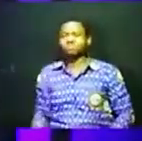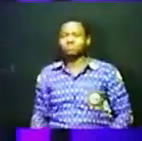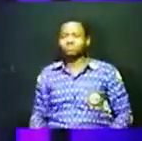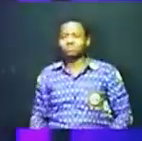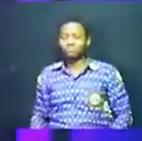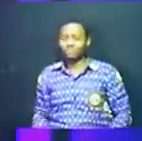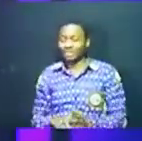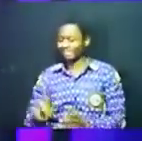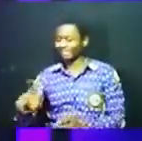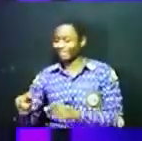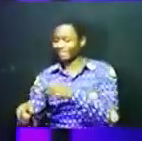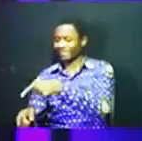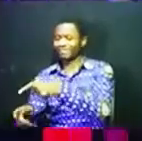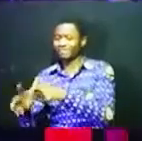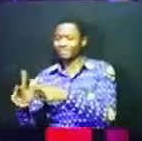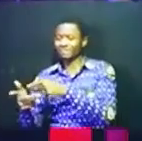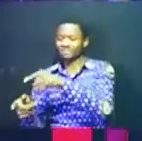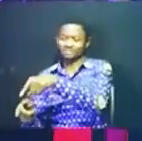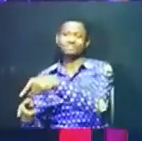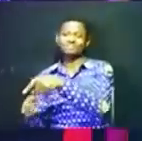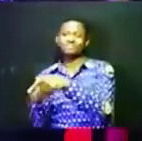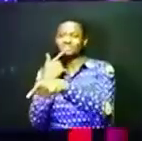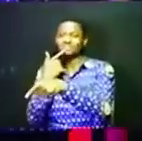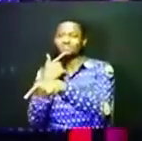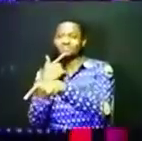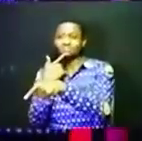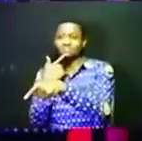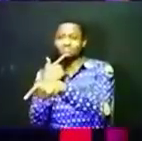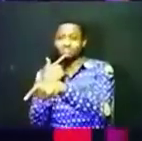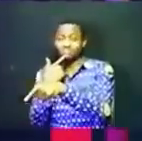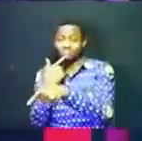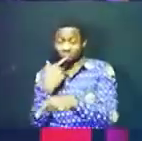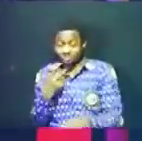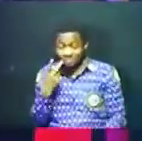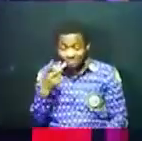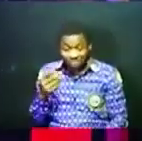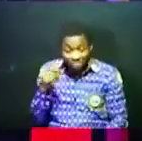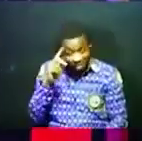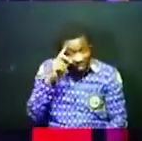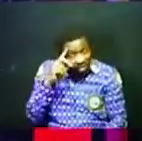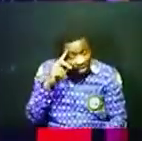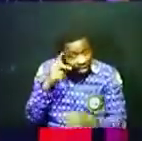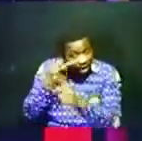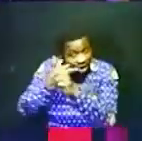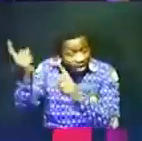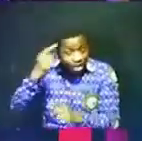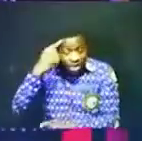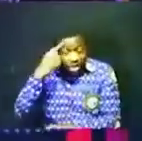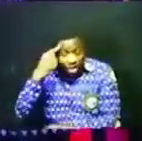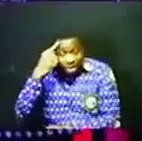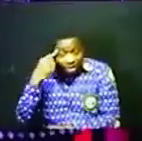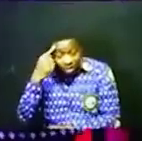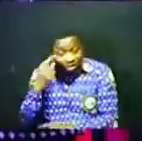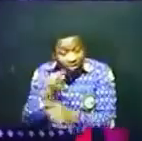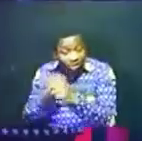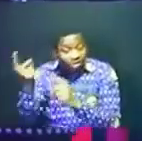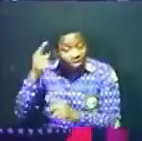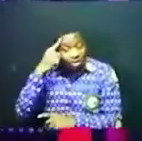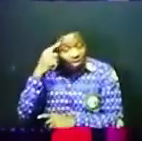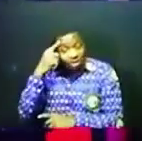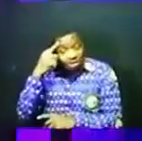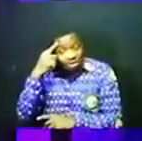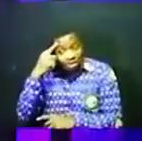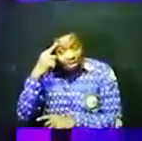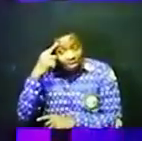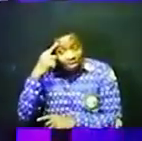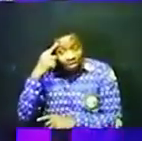said this. Have you seen this cut on my forehead? When they